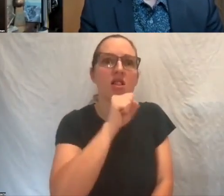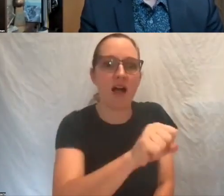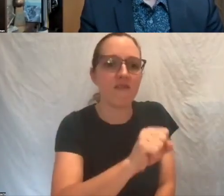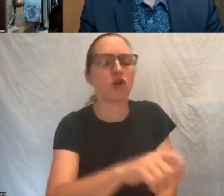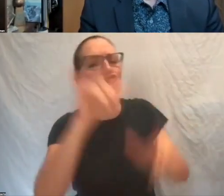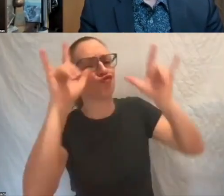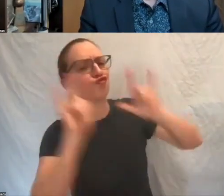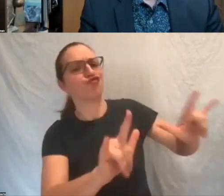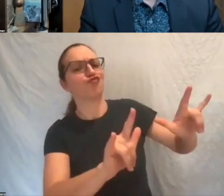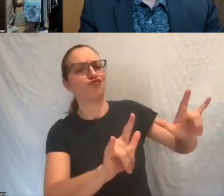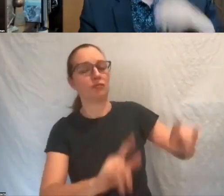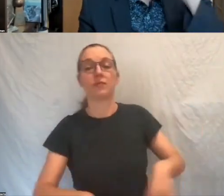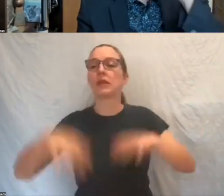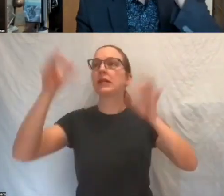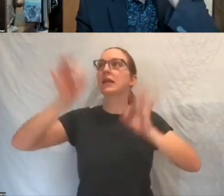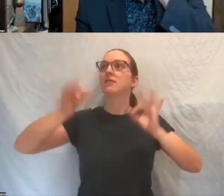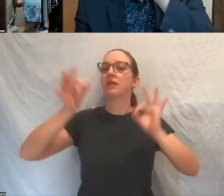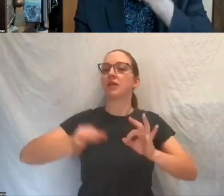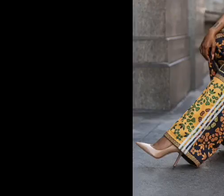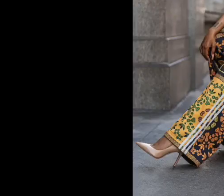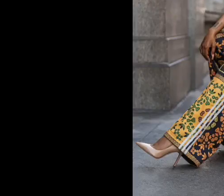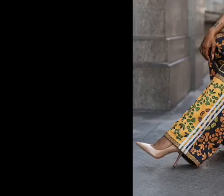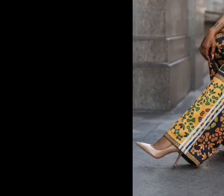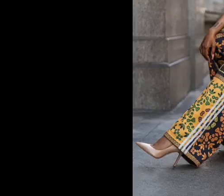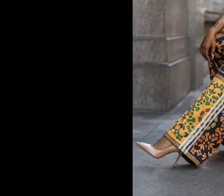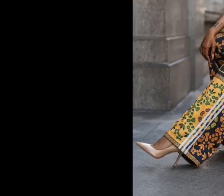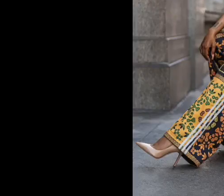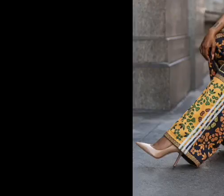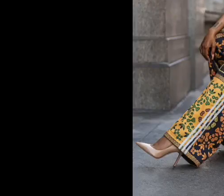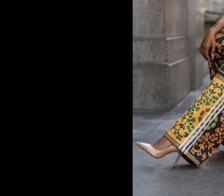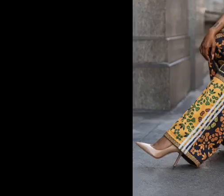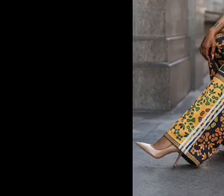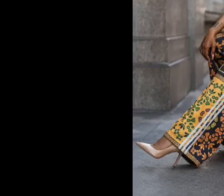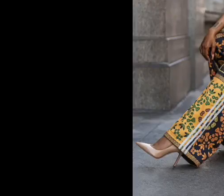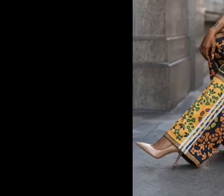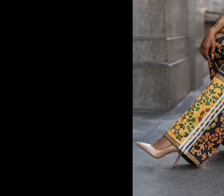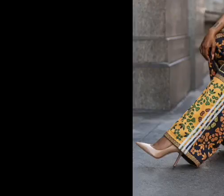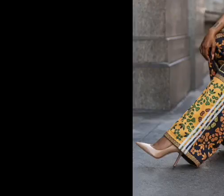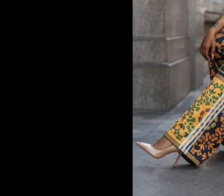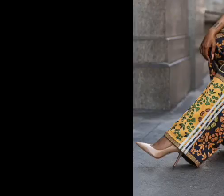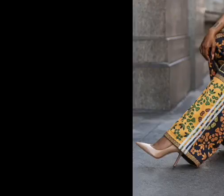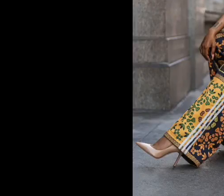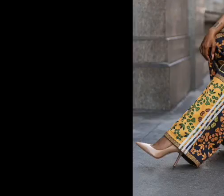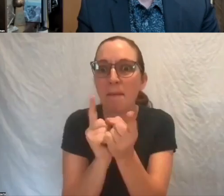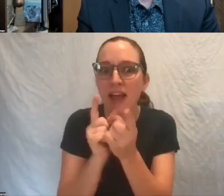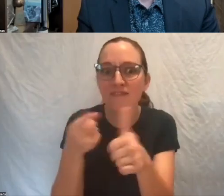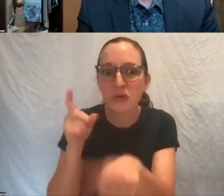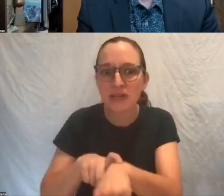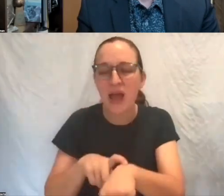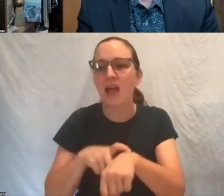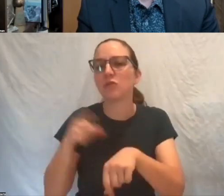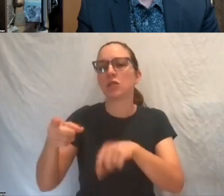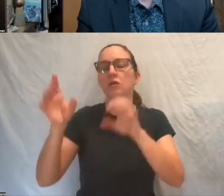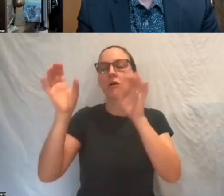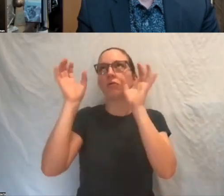Yeah. But definitely Jillian Lolo Spencer, who I also just met for the first time recently in person. She's